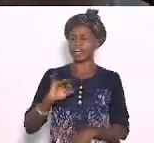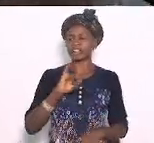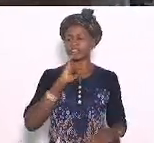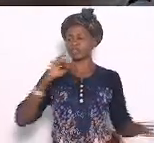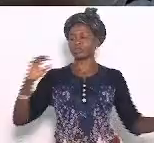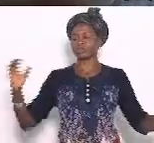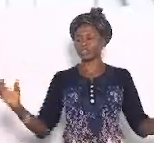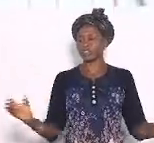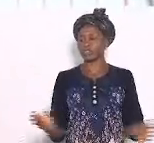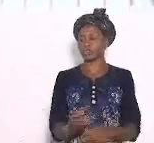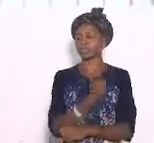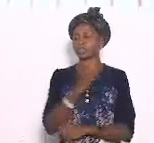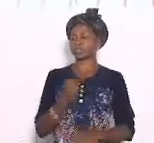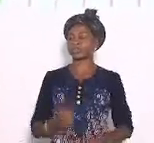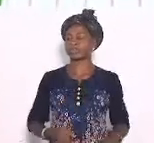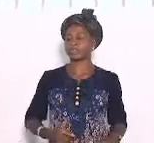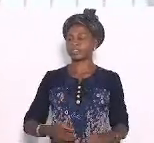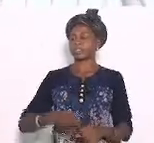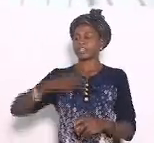is